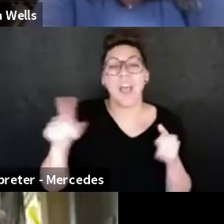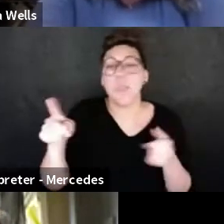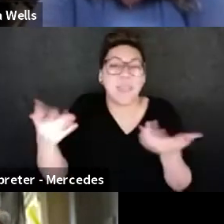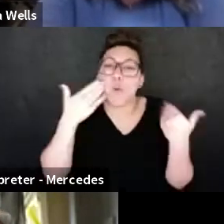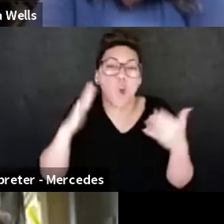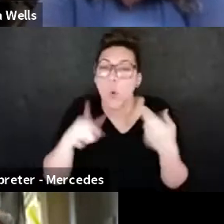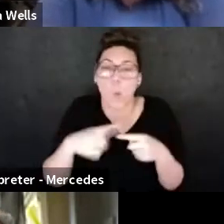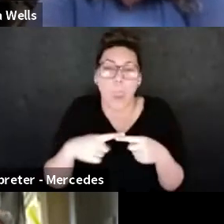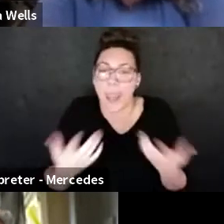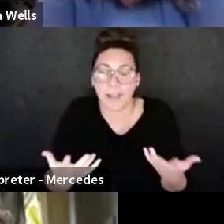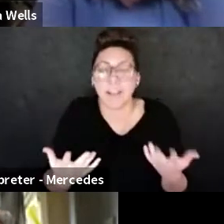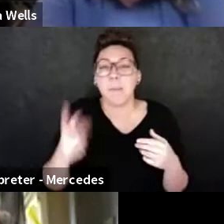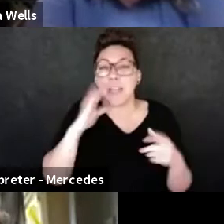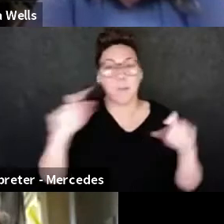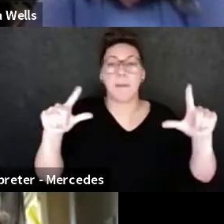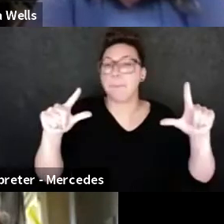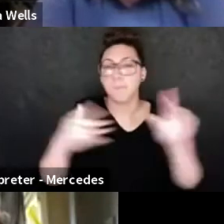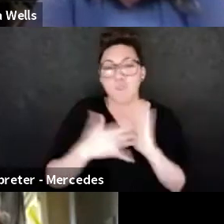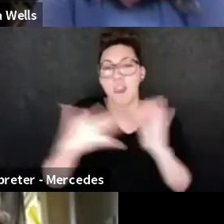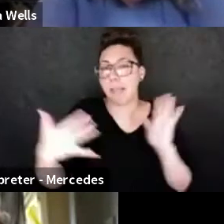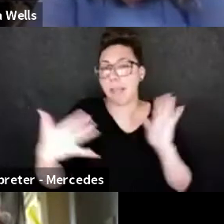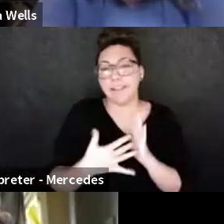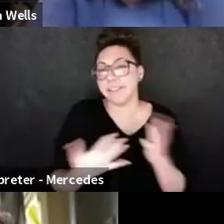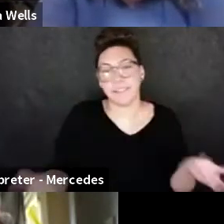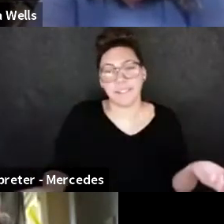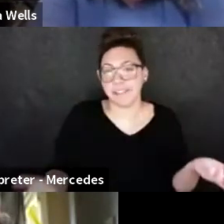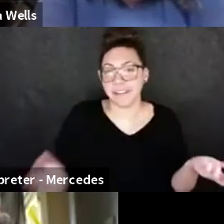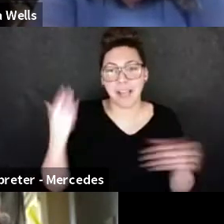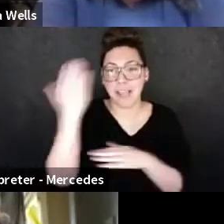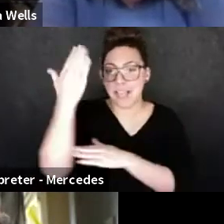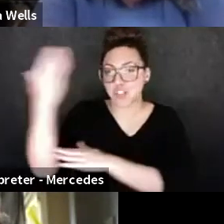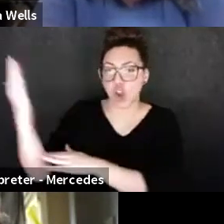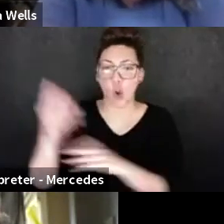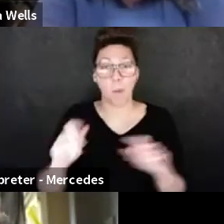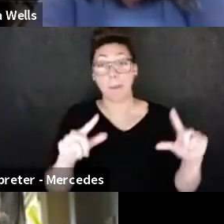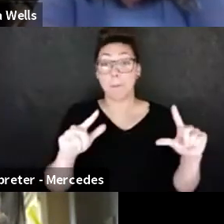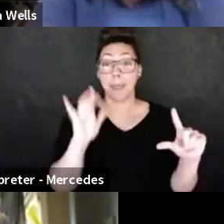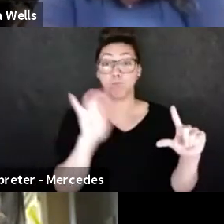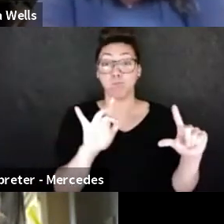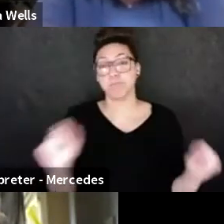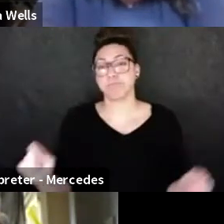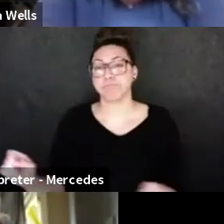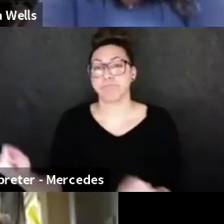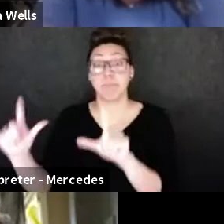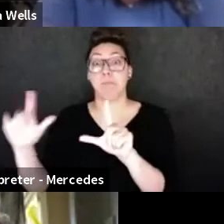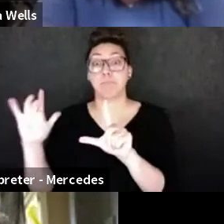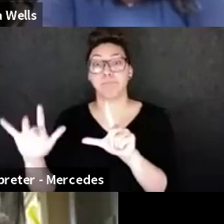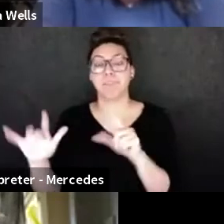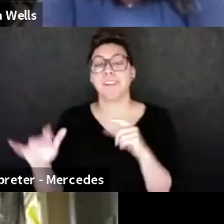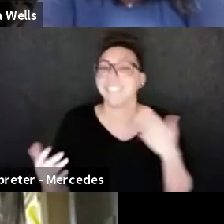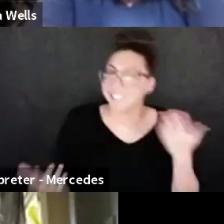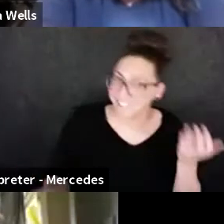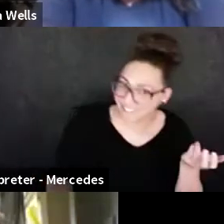are super simple, but they pop up scattered throughout the lecture, so they, even if they're fast forwarding through, they're going to have to pick